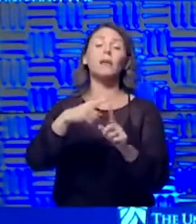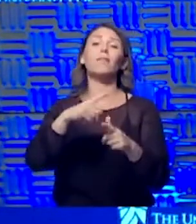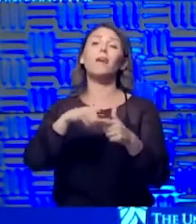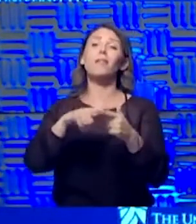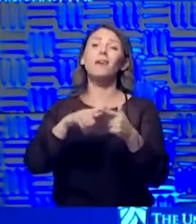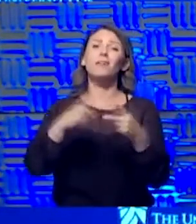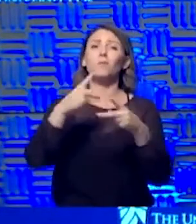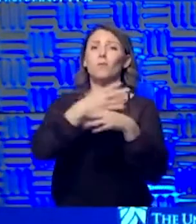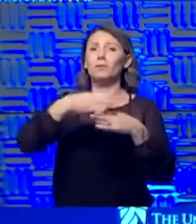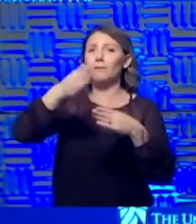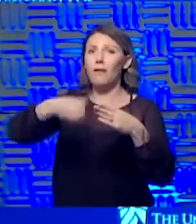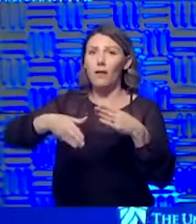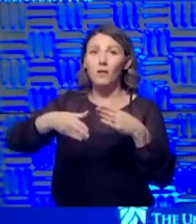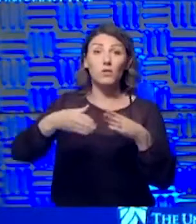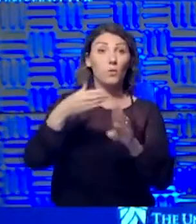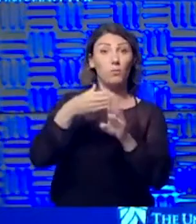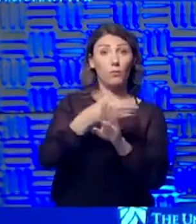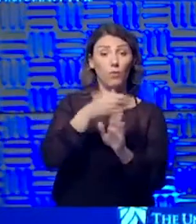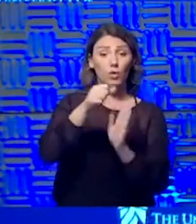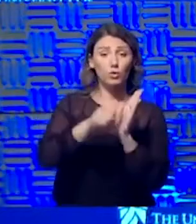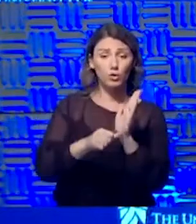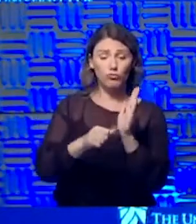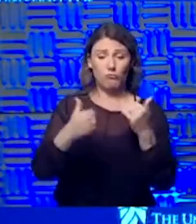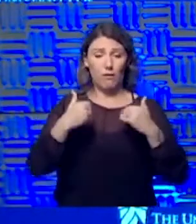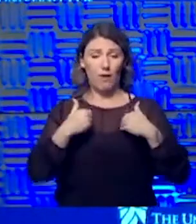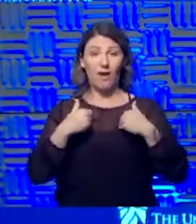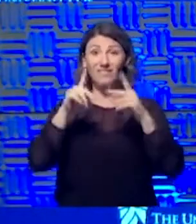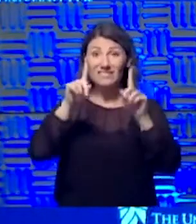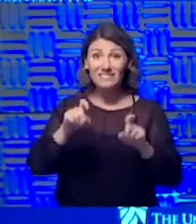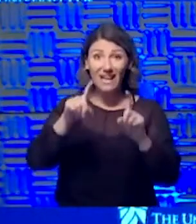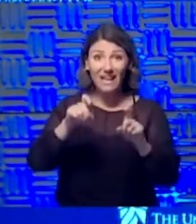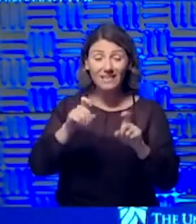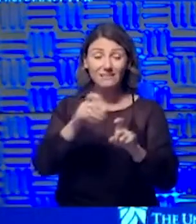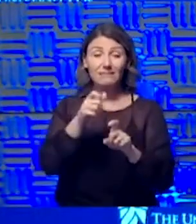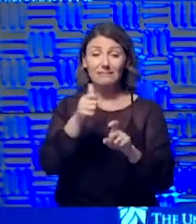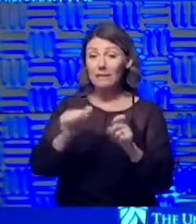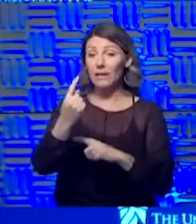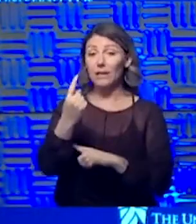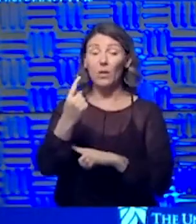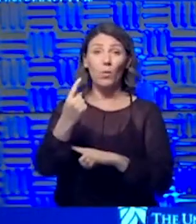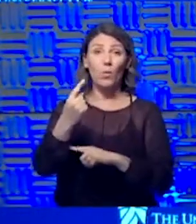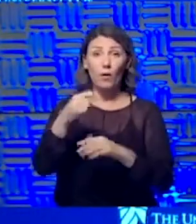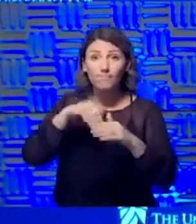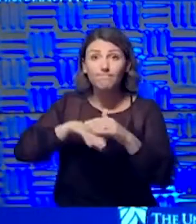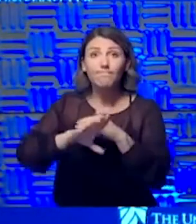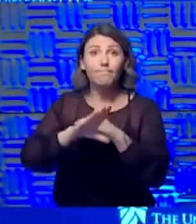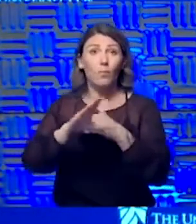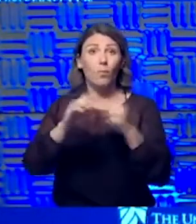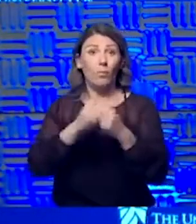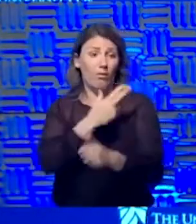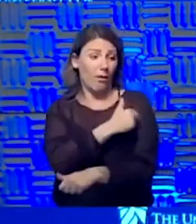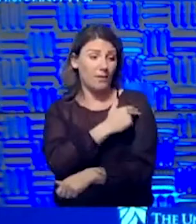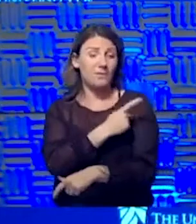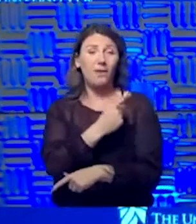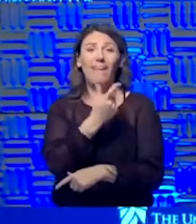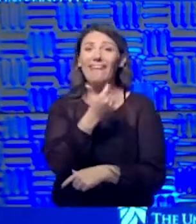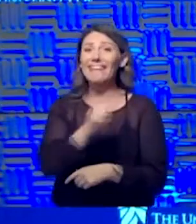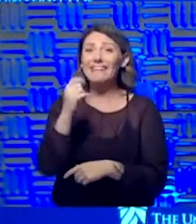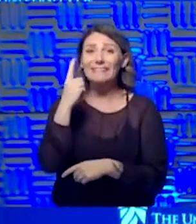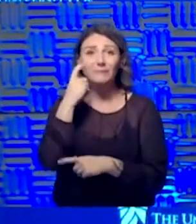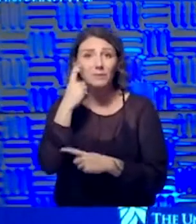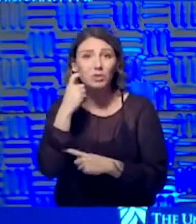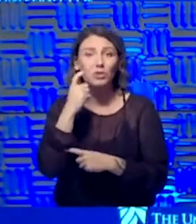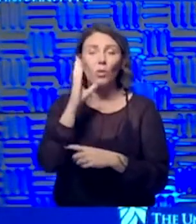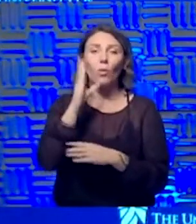have surgery, you get a COVID test. And before you come, and anybody who comes in the hospital with any suspicion at all, we'll do a COVID test on. And we